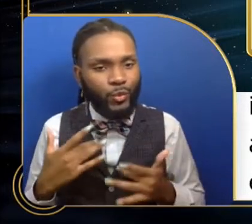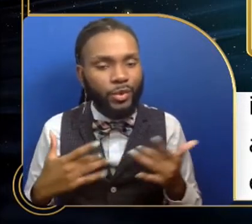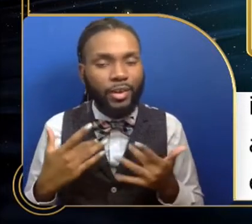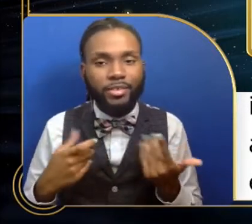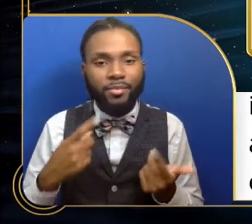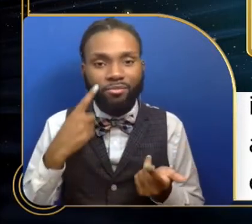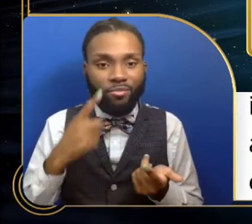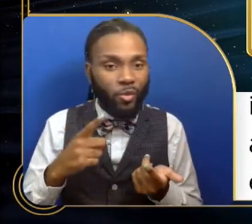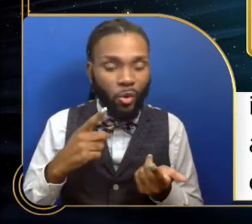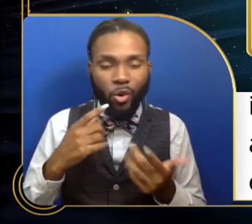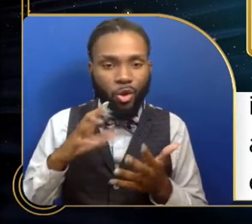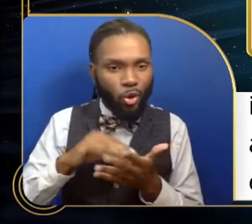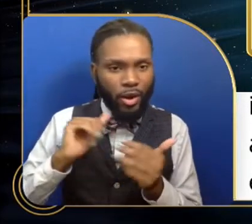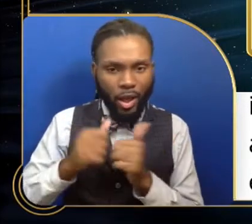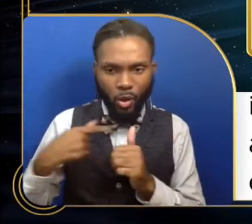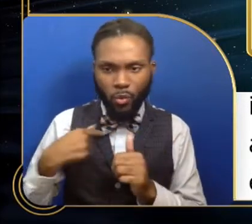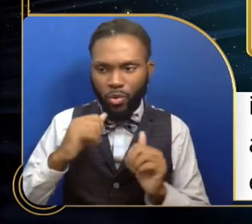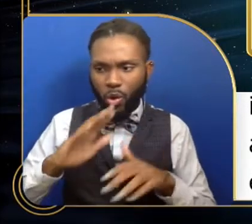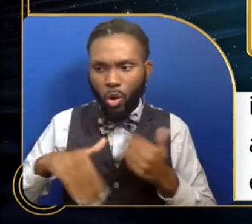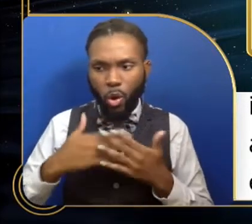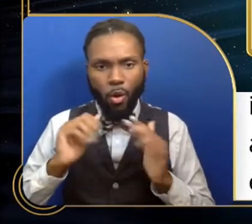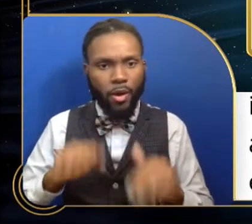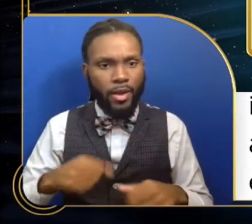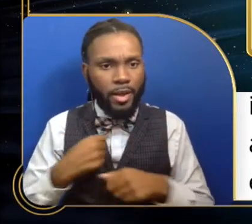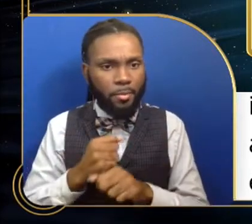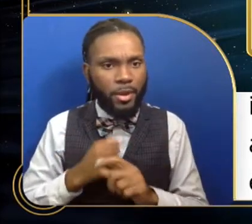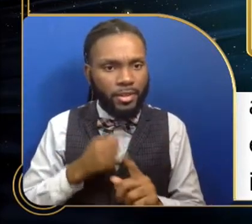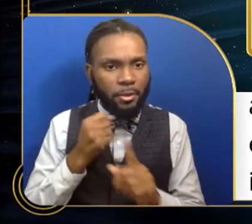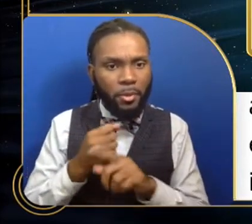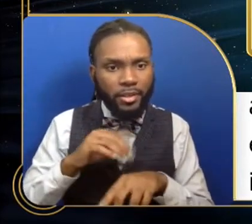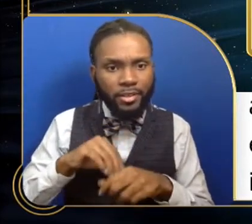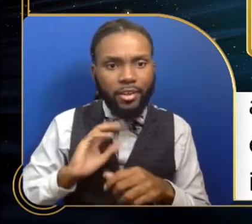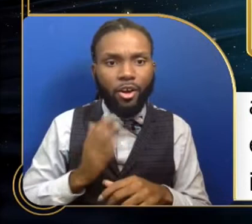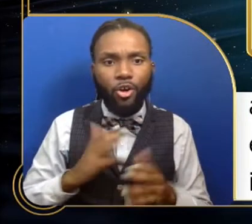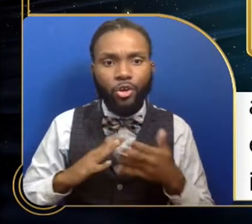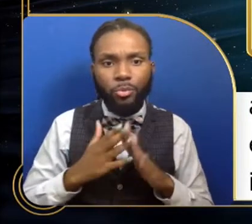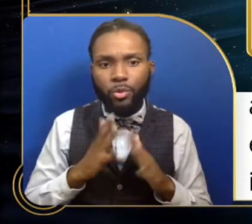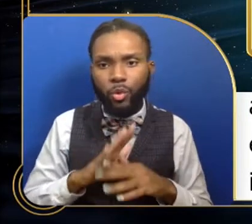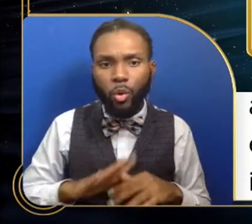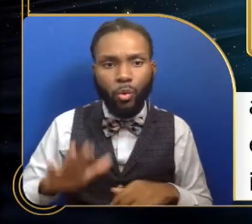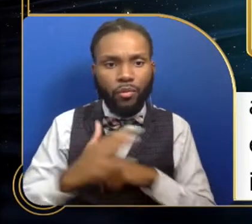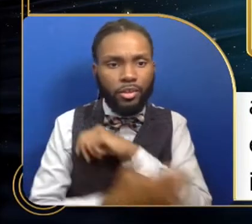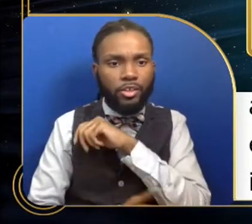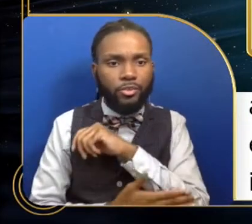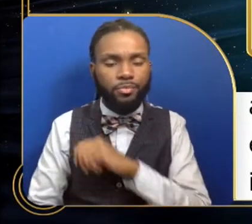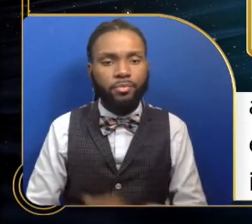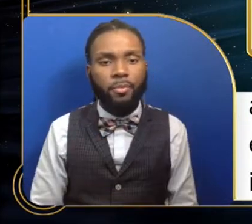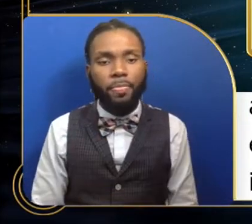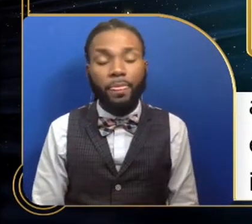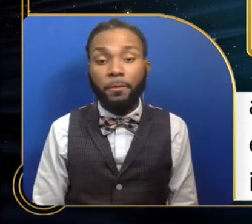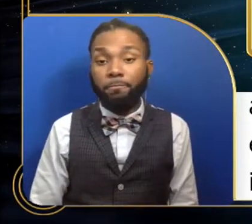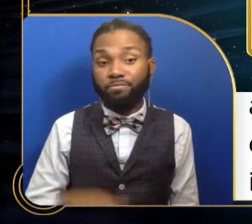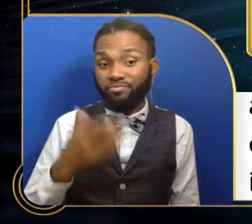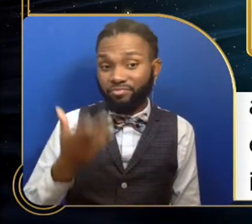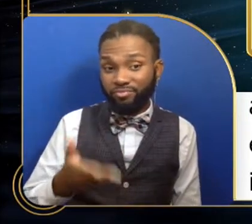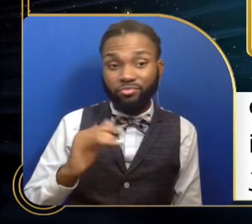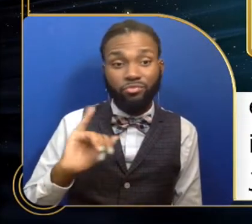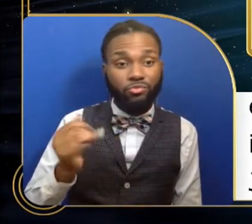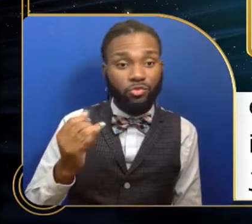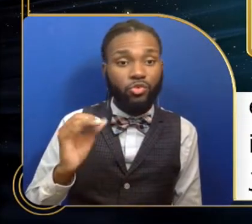we all can make an impact in our communities and across the country. Jonathan is someone who has had